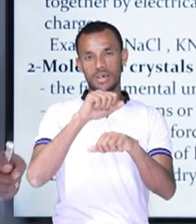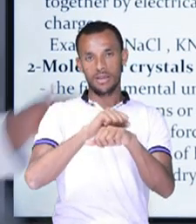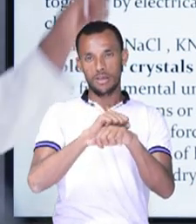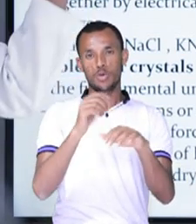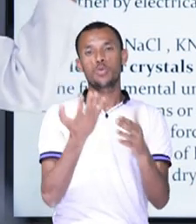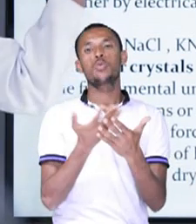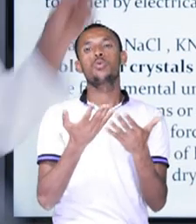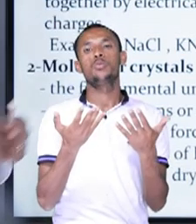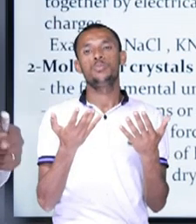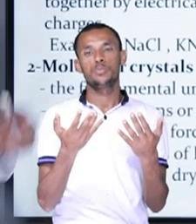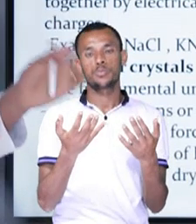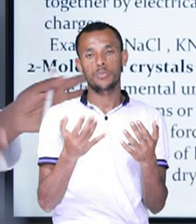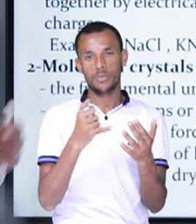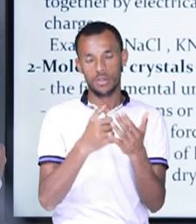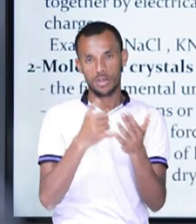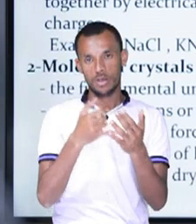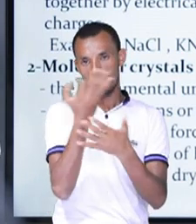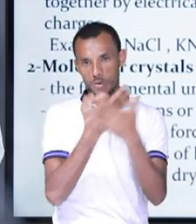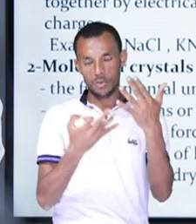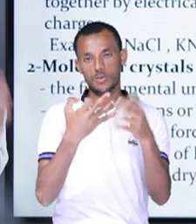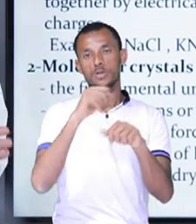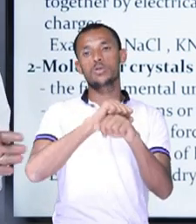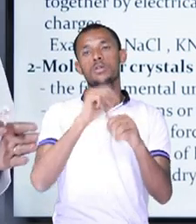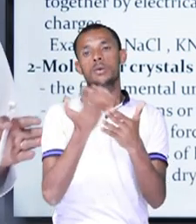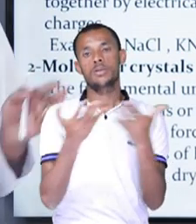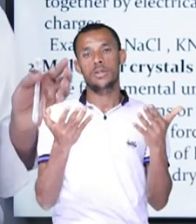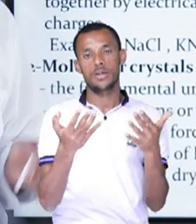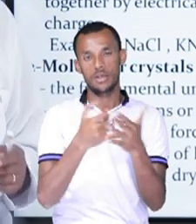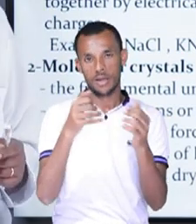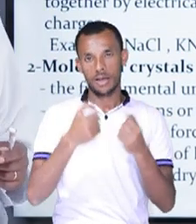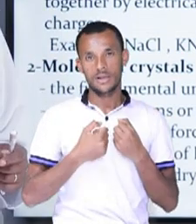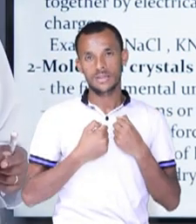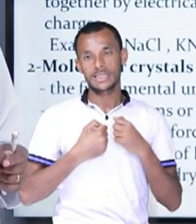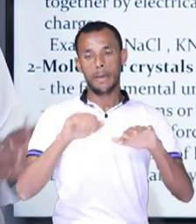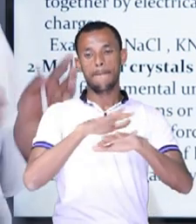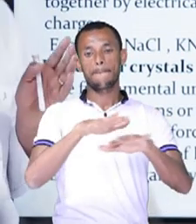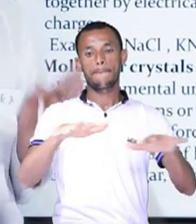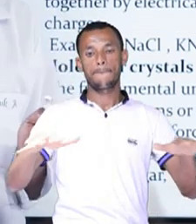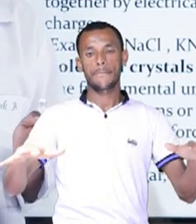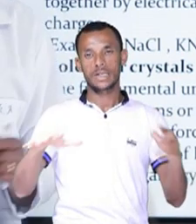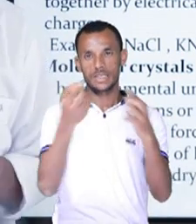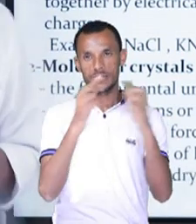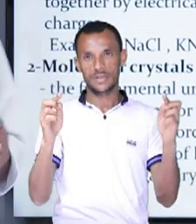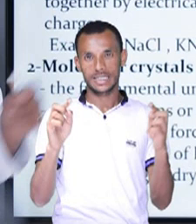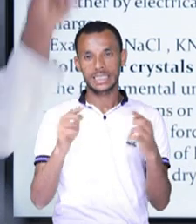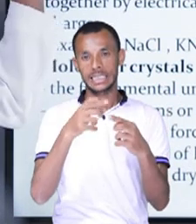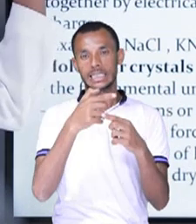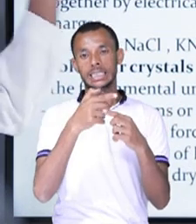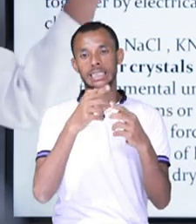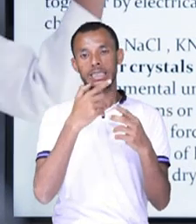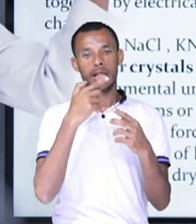Crystal exists in the forms of solid substance that has a plane surface, sharp edge,